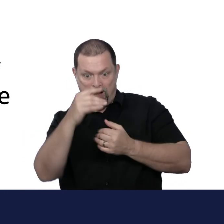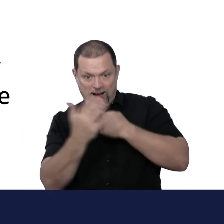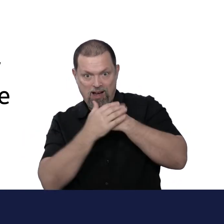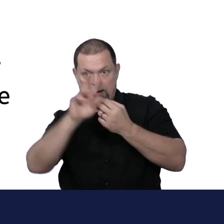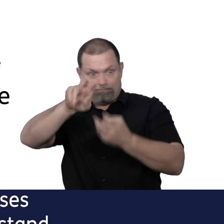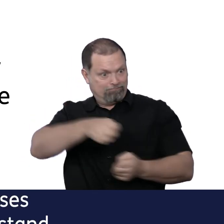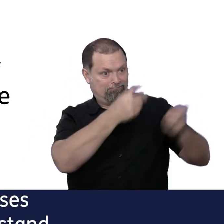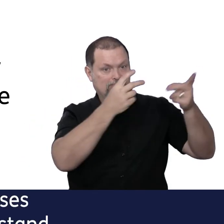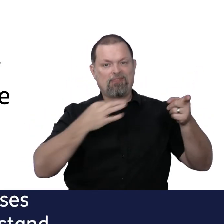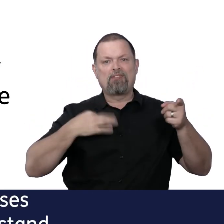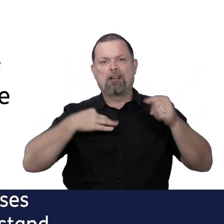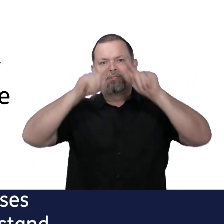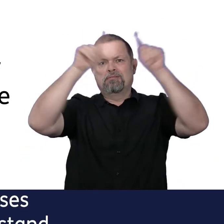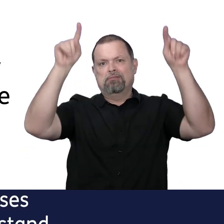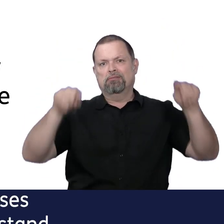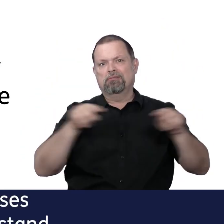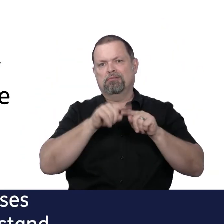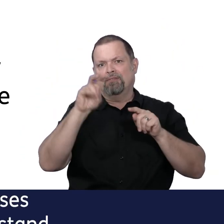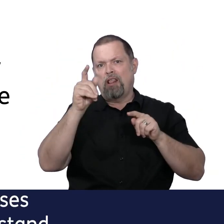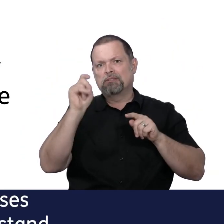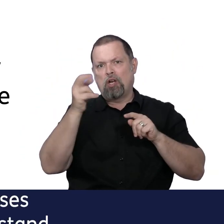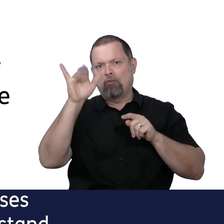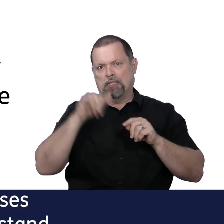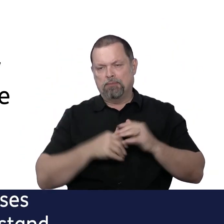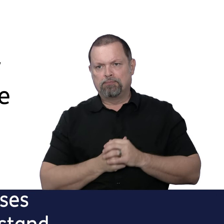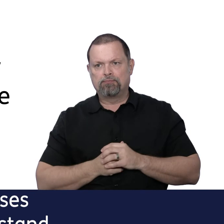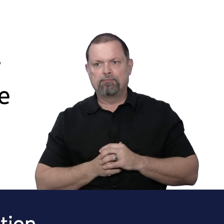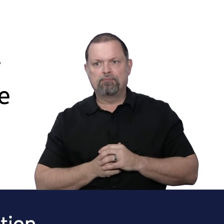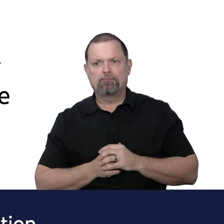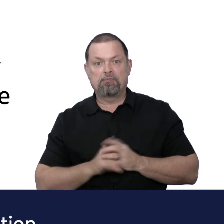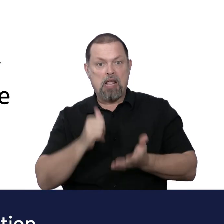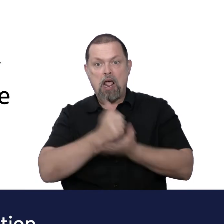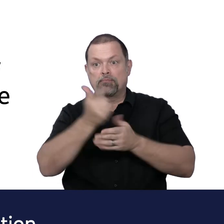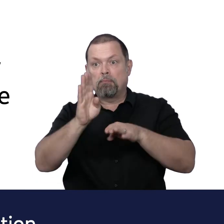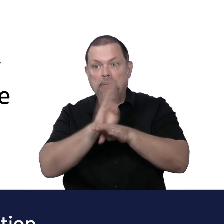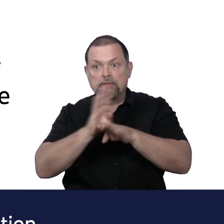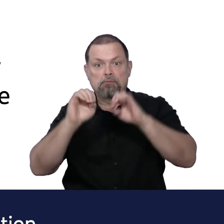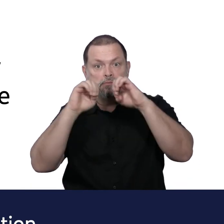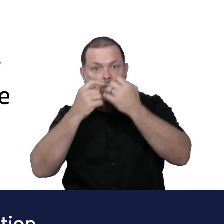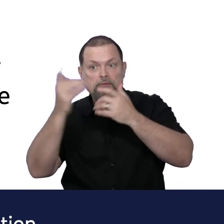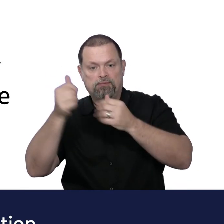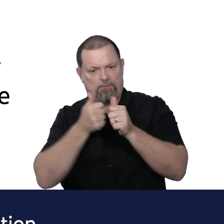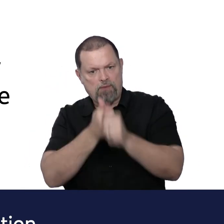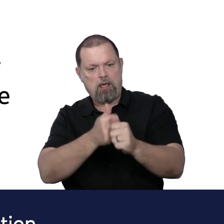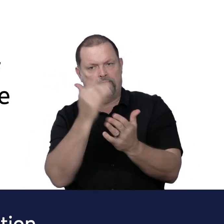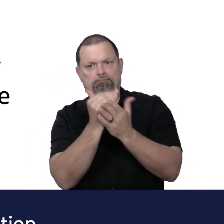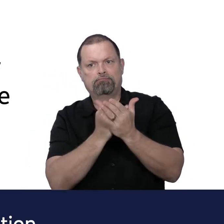documents. These will help businesses and organizations understand how to follow the regulation.